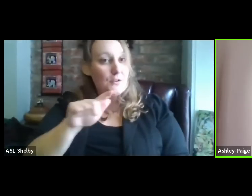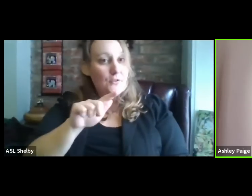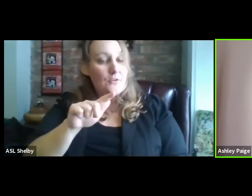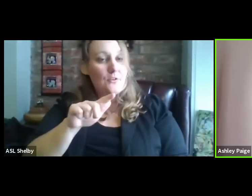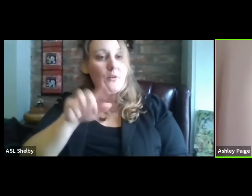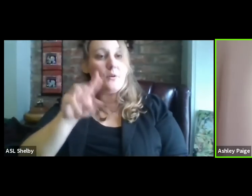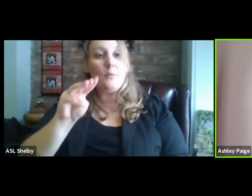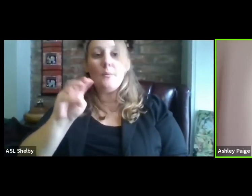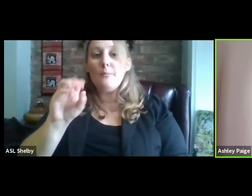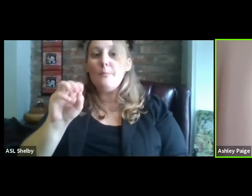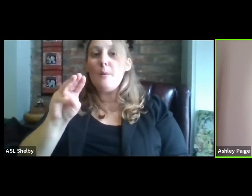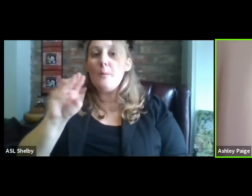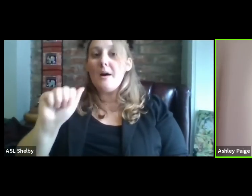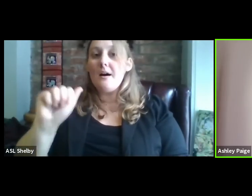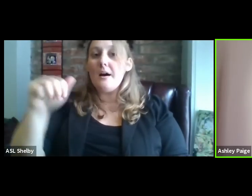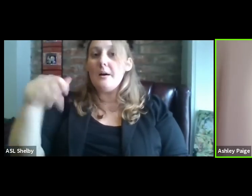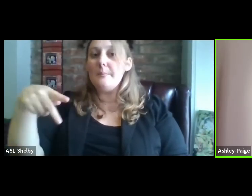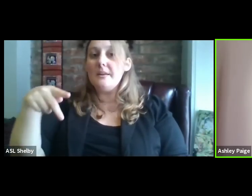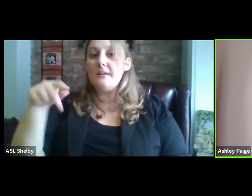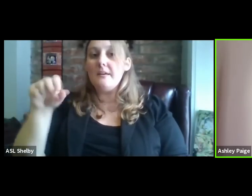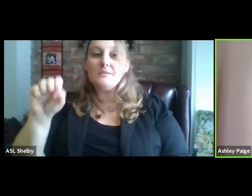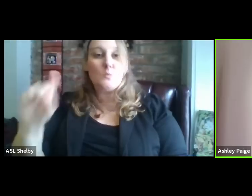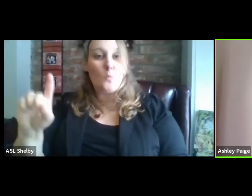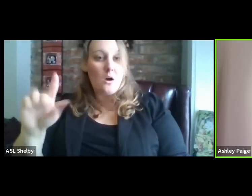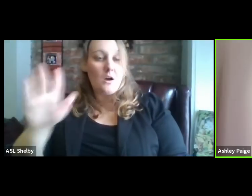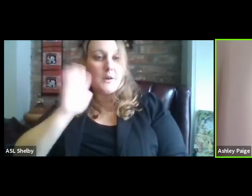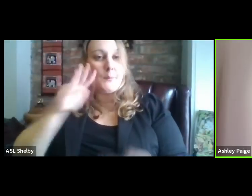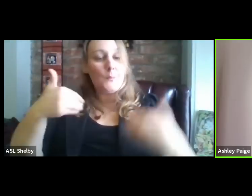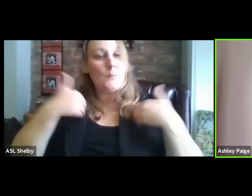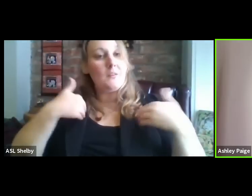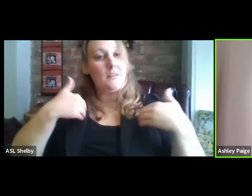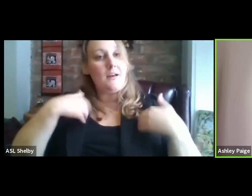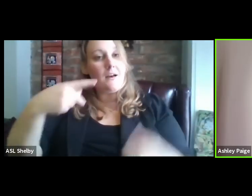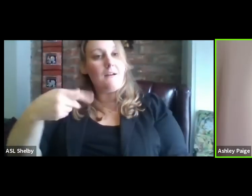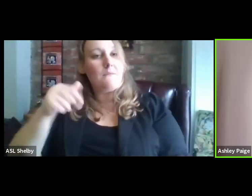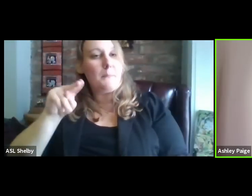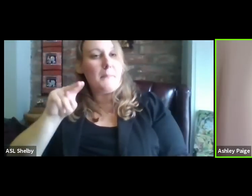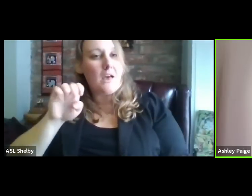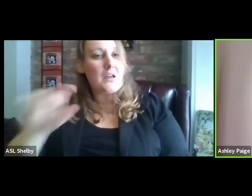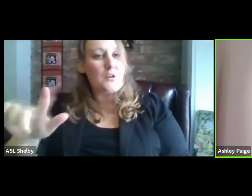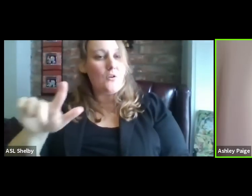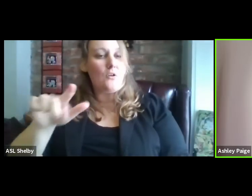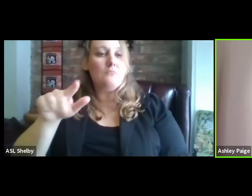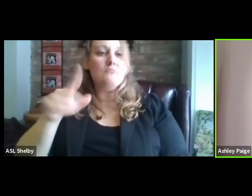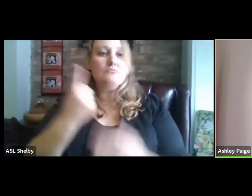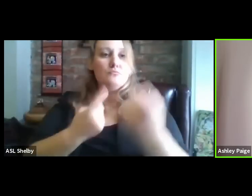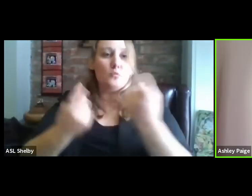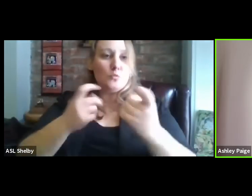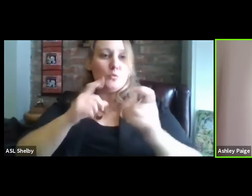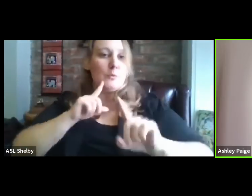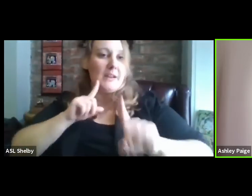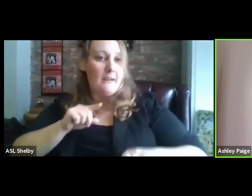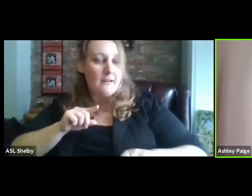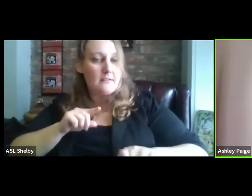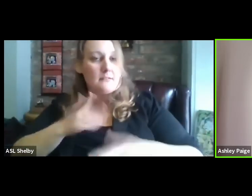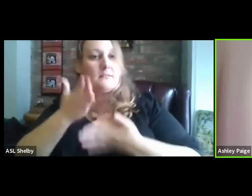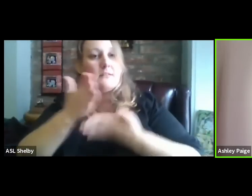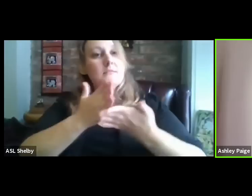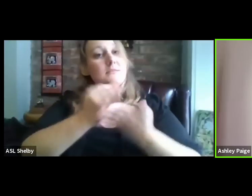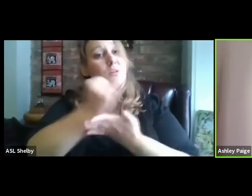MoMA PS1 is hosting a panel and Q&A with some of the artists who worked on the zine that Red had mentioned a few minutes